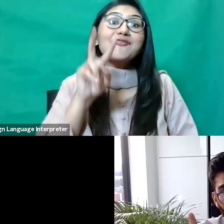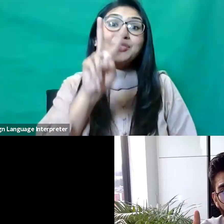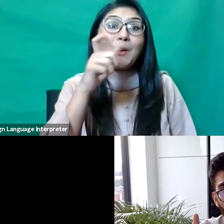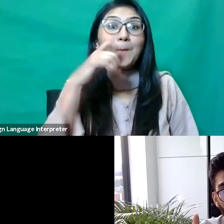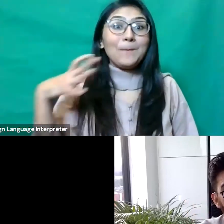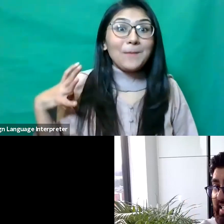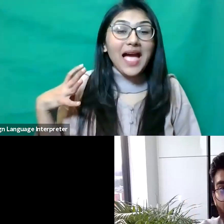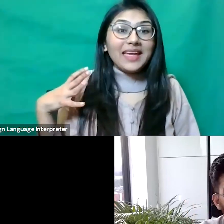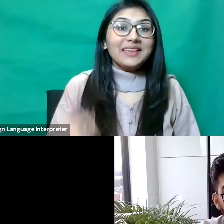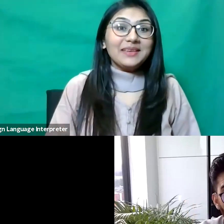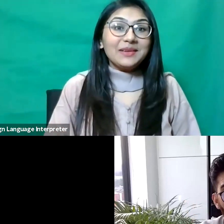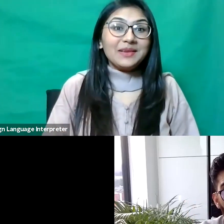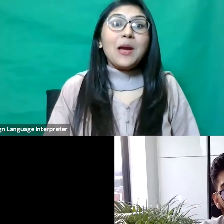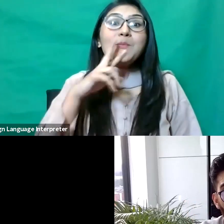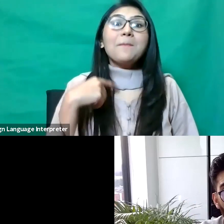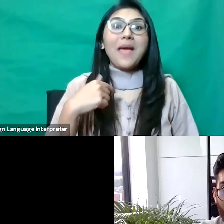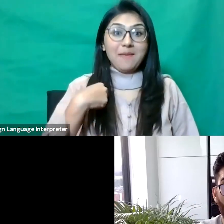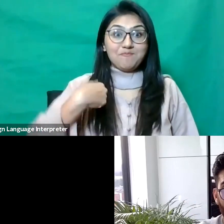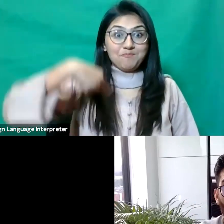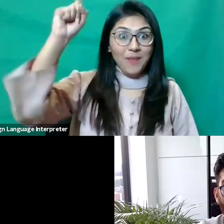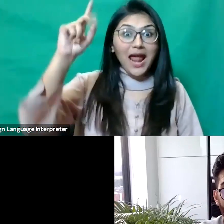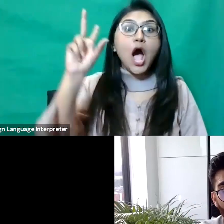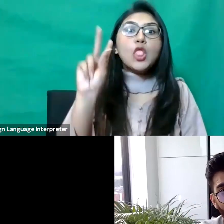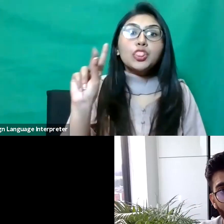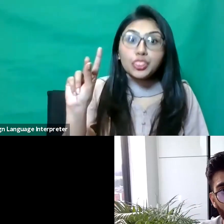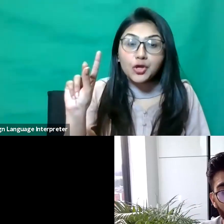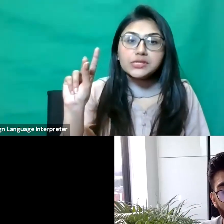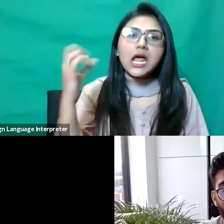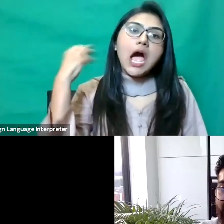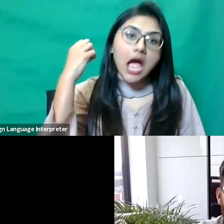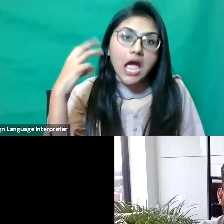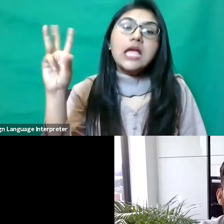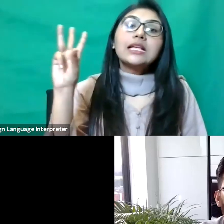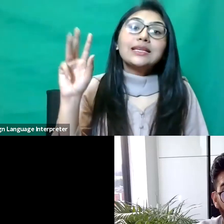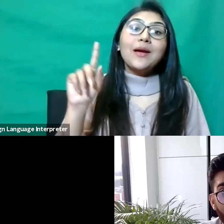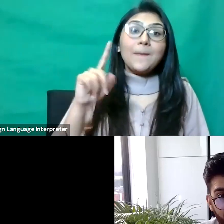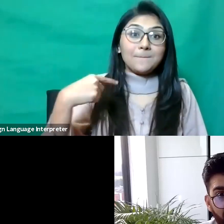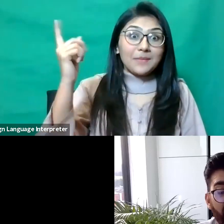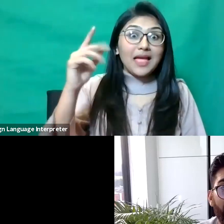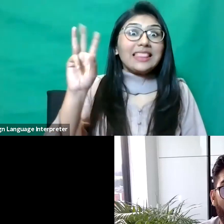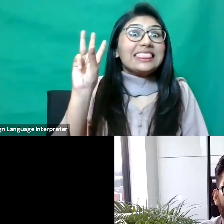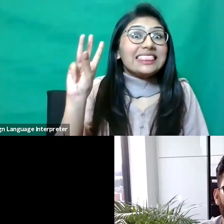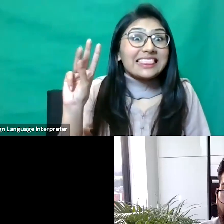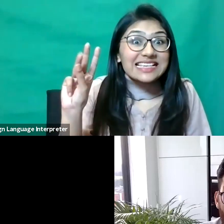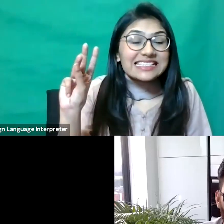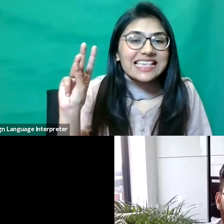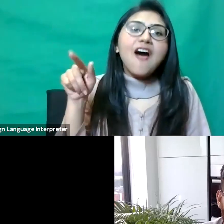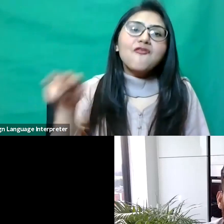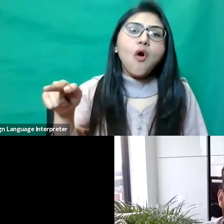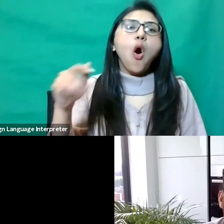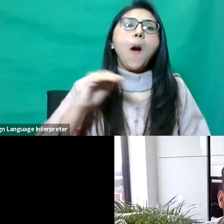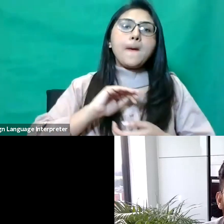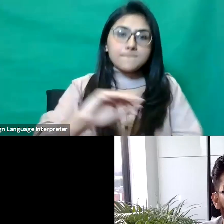My middle brother is hearing. So I'm the oldest, and my middle brother is hearing, and my youngest brother, he was